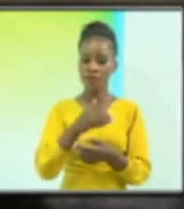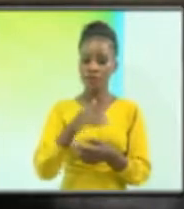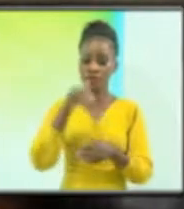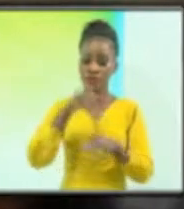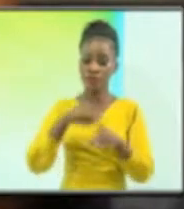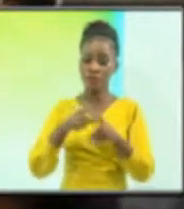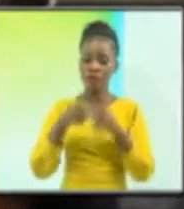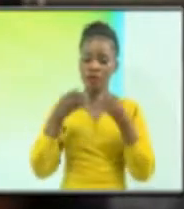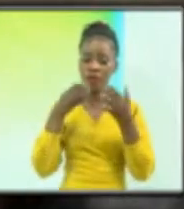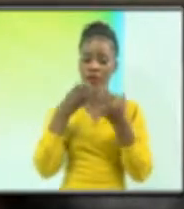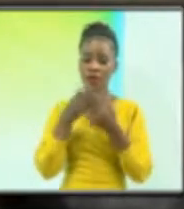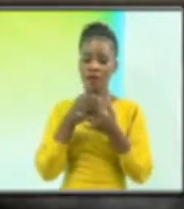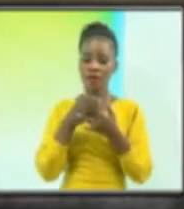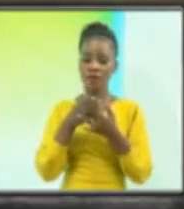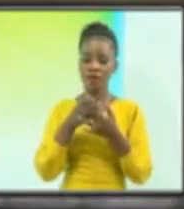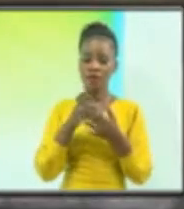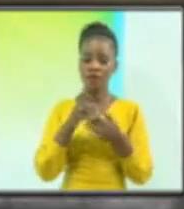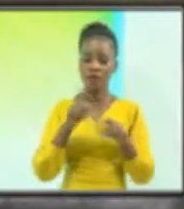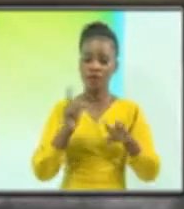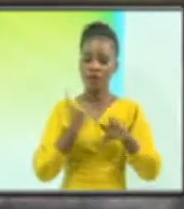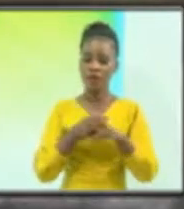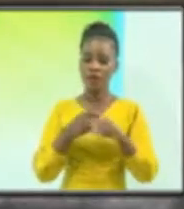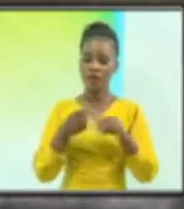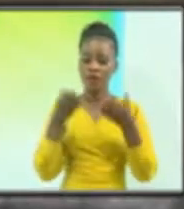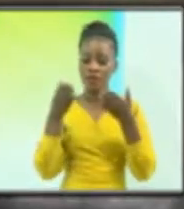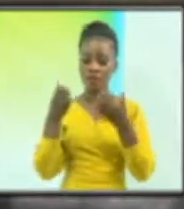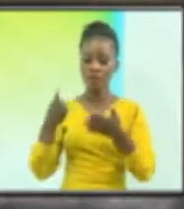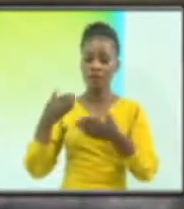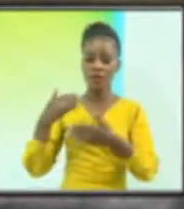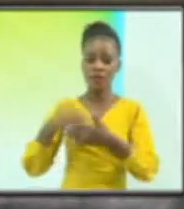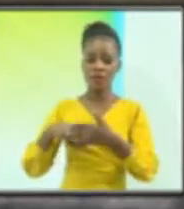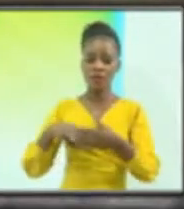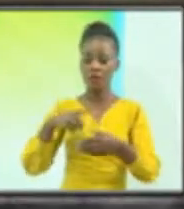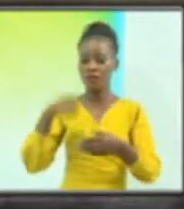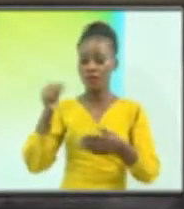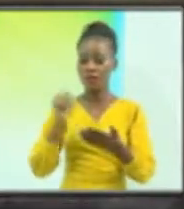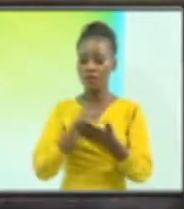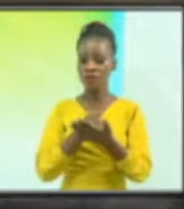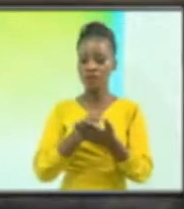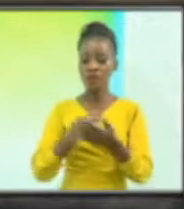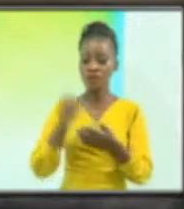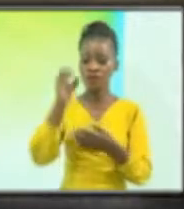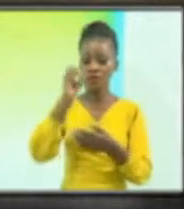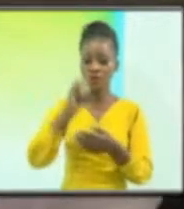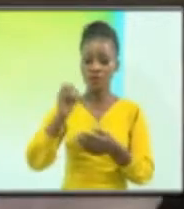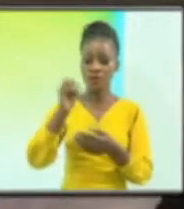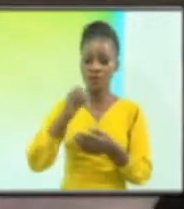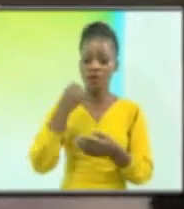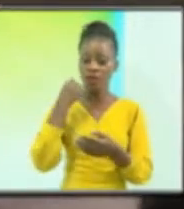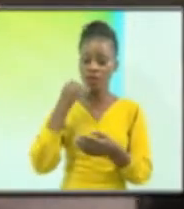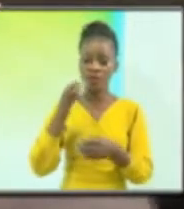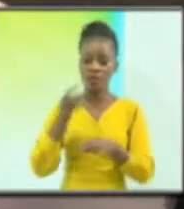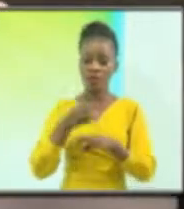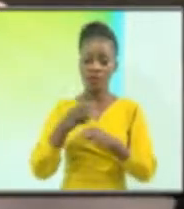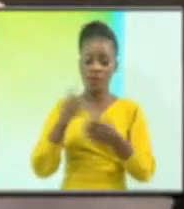country X. When you arrive here, you take your passport to office of Prime Minister, you are registered. And this is how much?